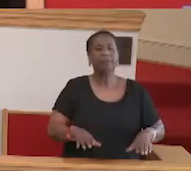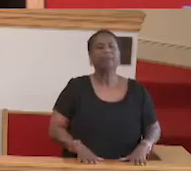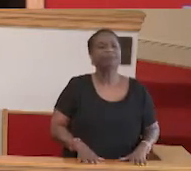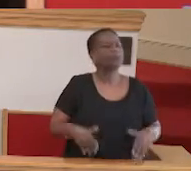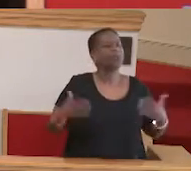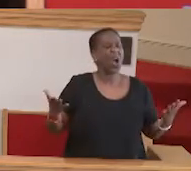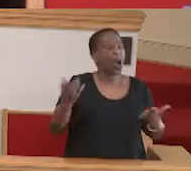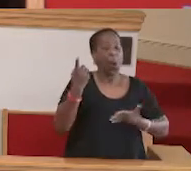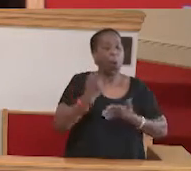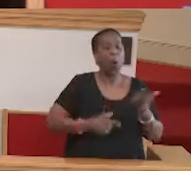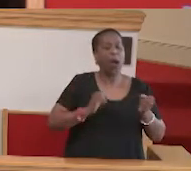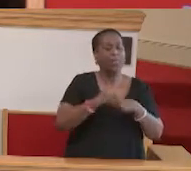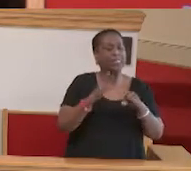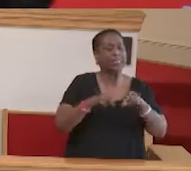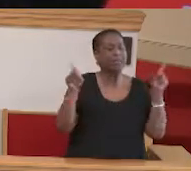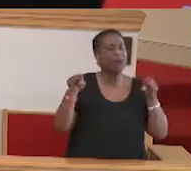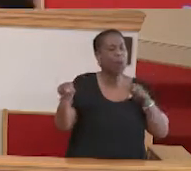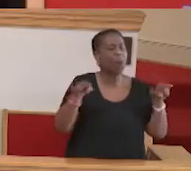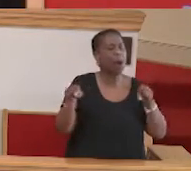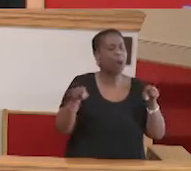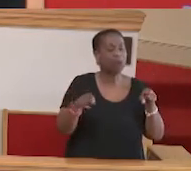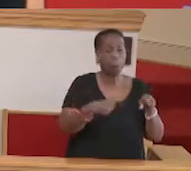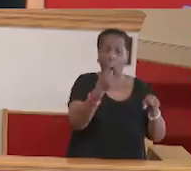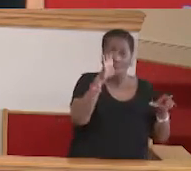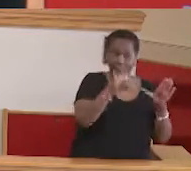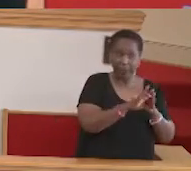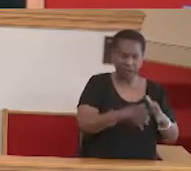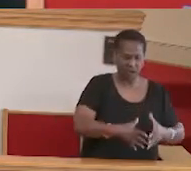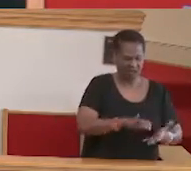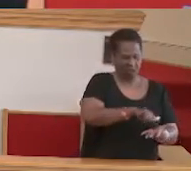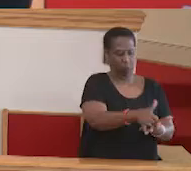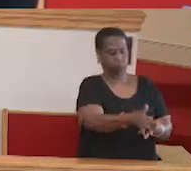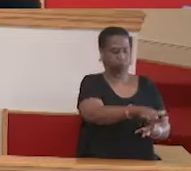What made the difference in the two pictures?